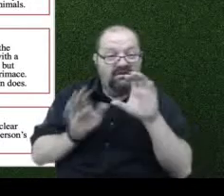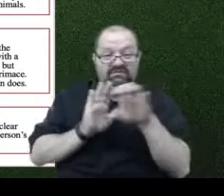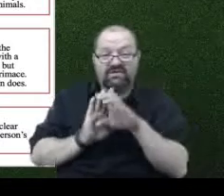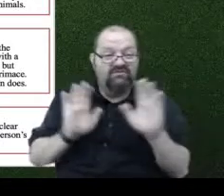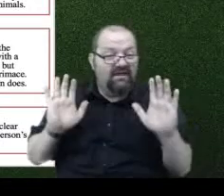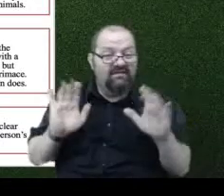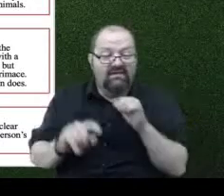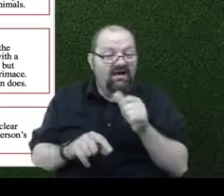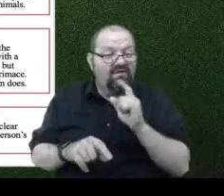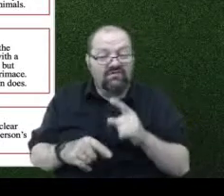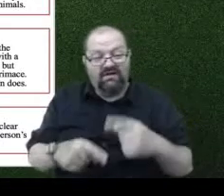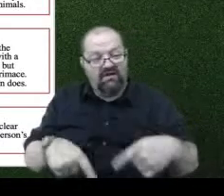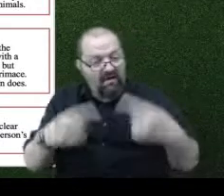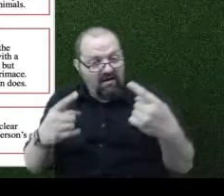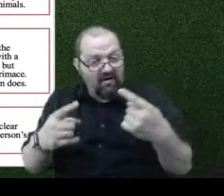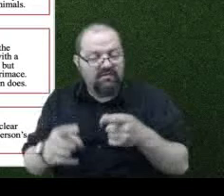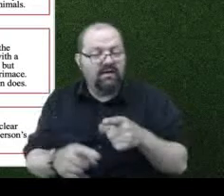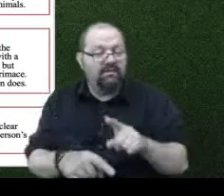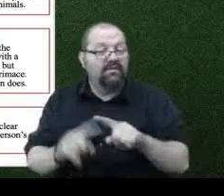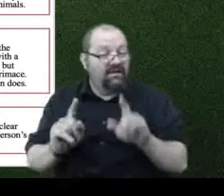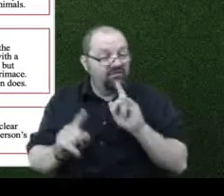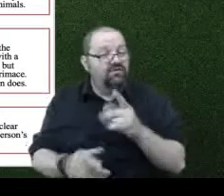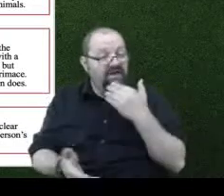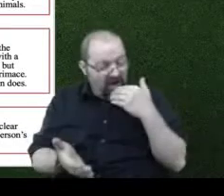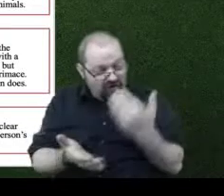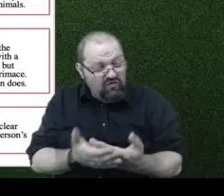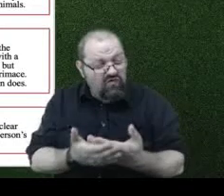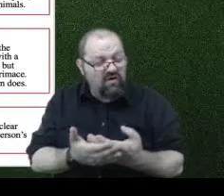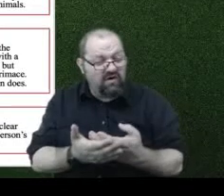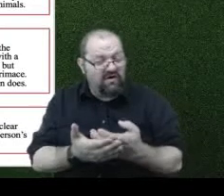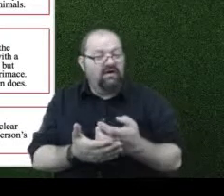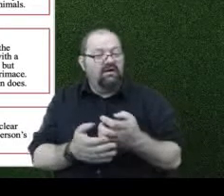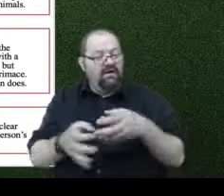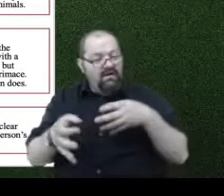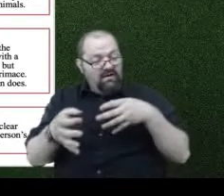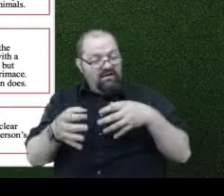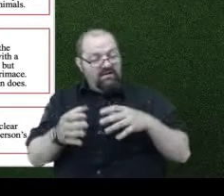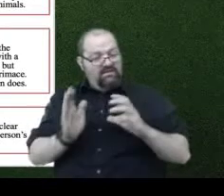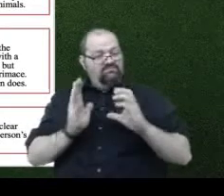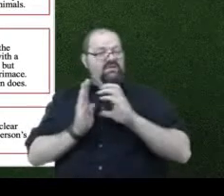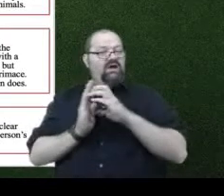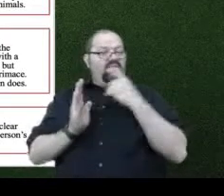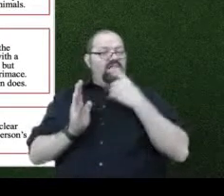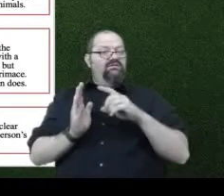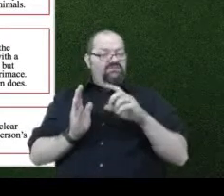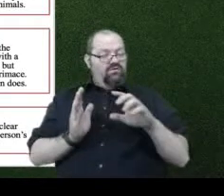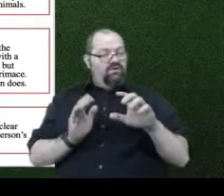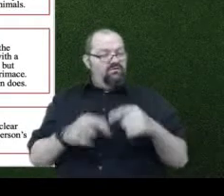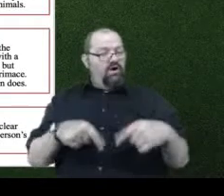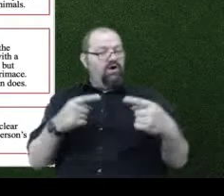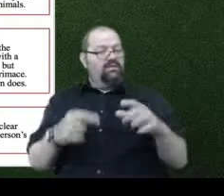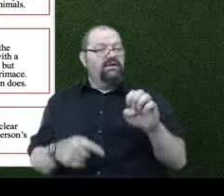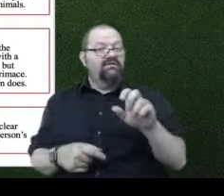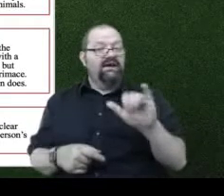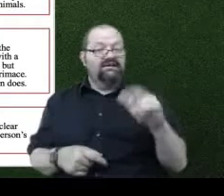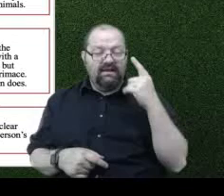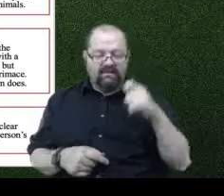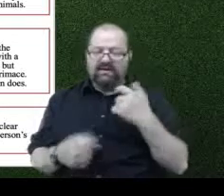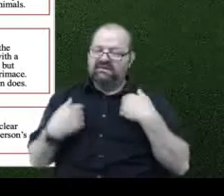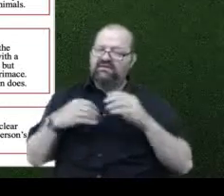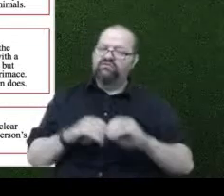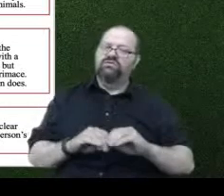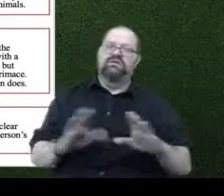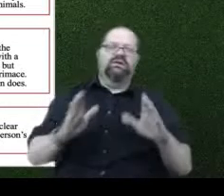art. This is a good paragraph for an argumentative essay. It makes a clear, well-organized argument.